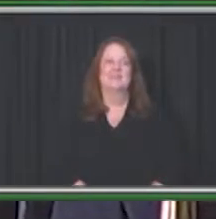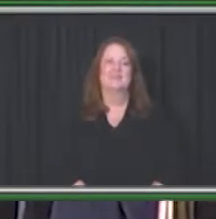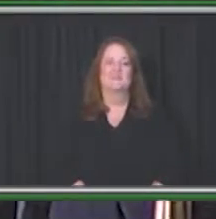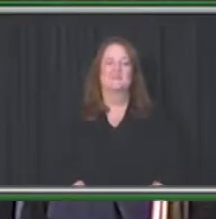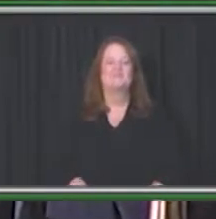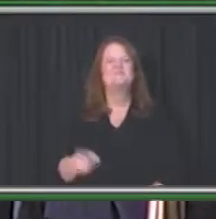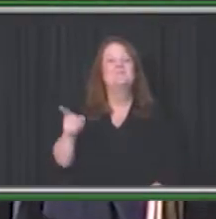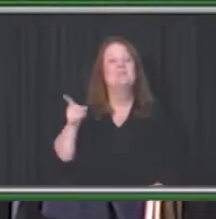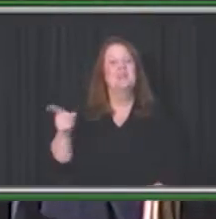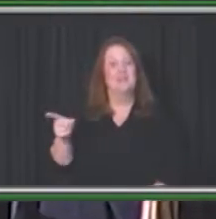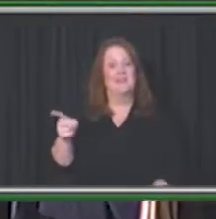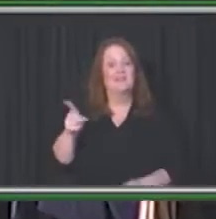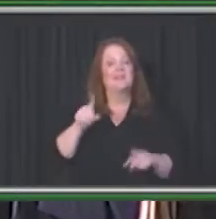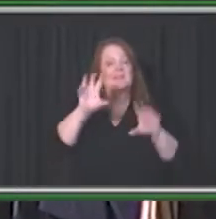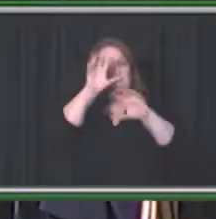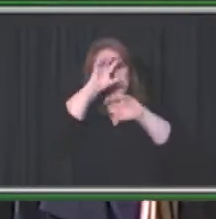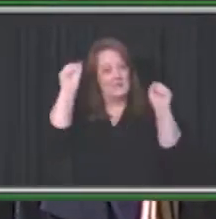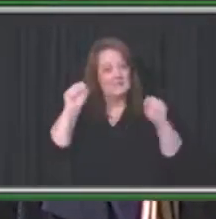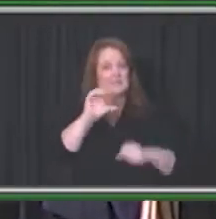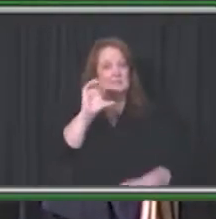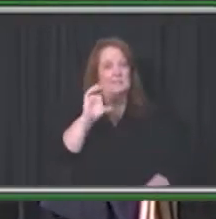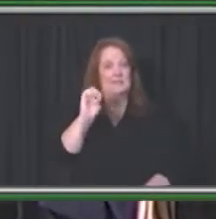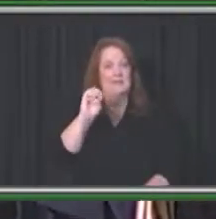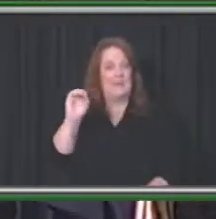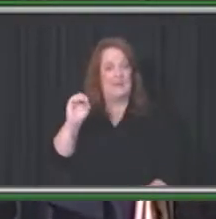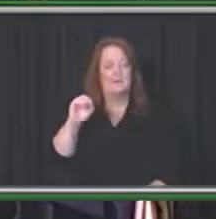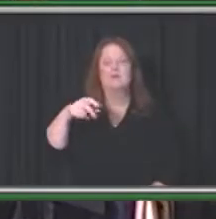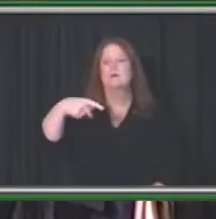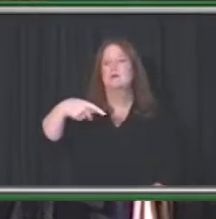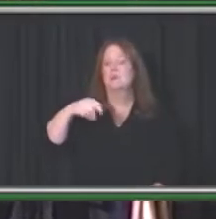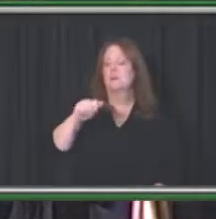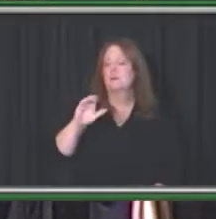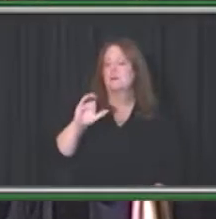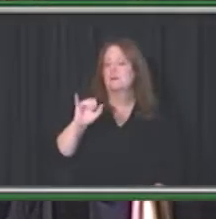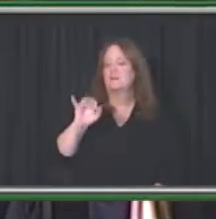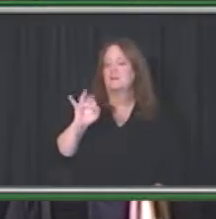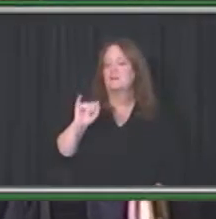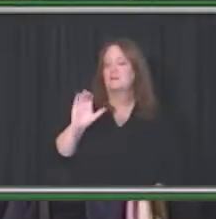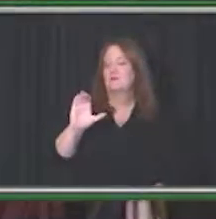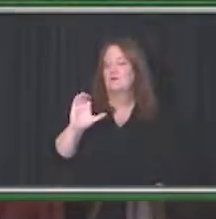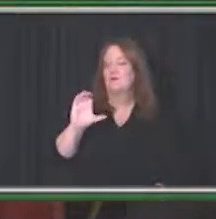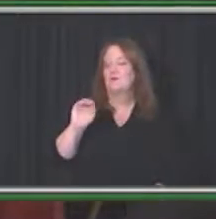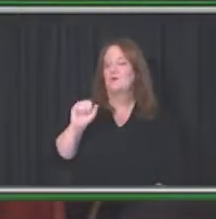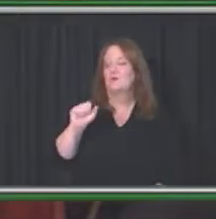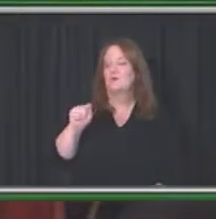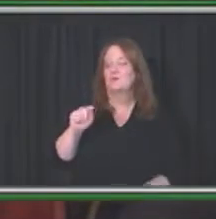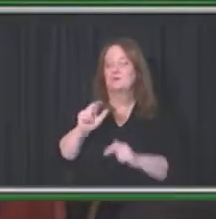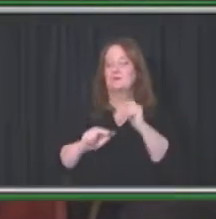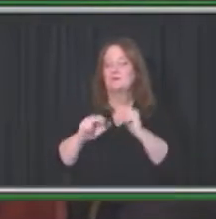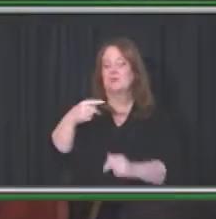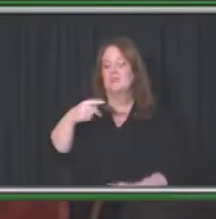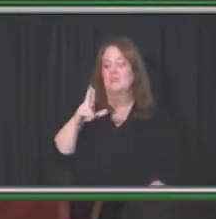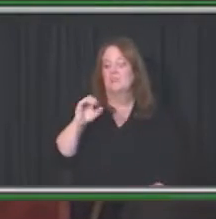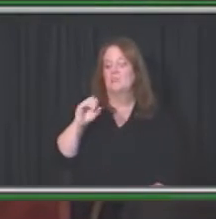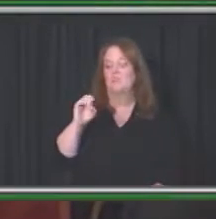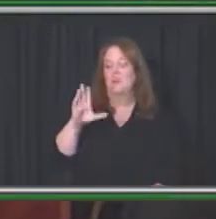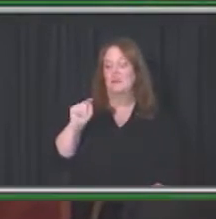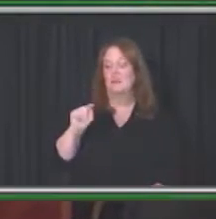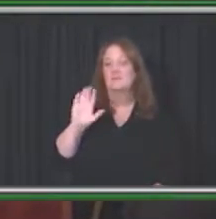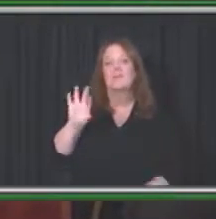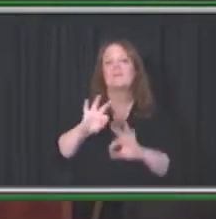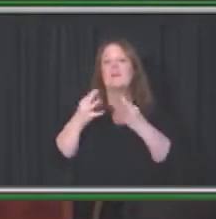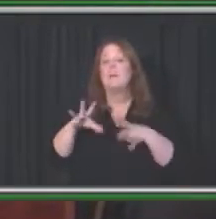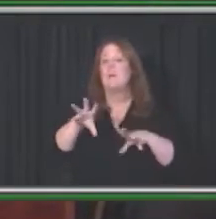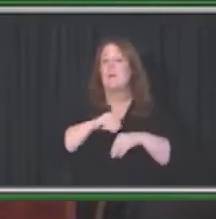He is also the president and CEO of Pacific Coast Building Products, a family-owned company based in